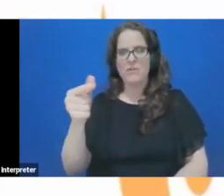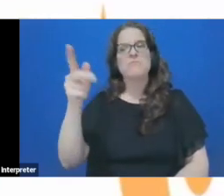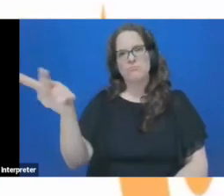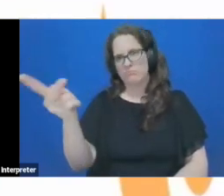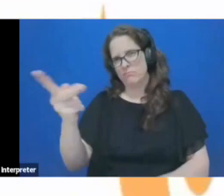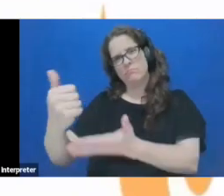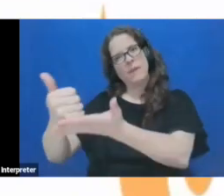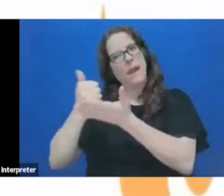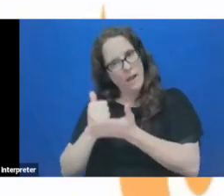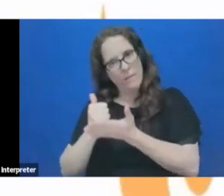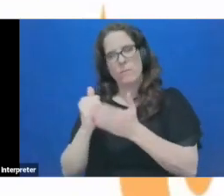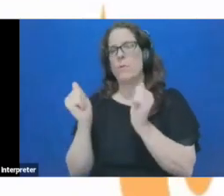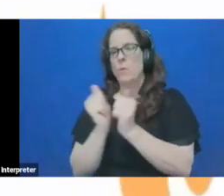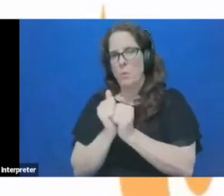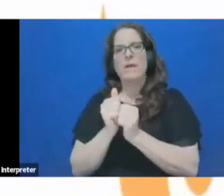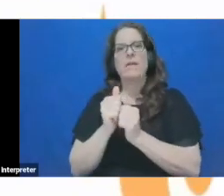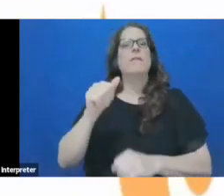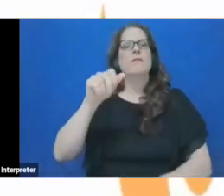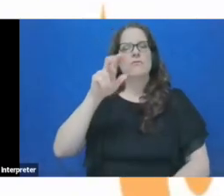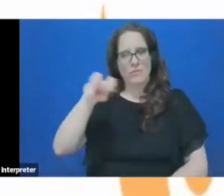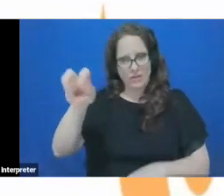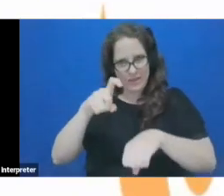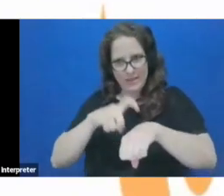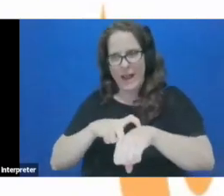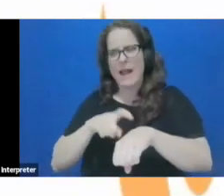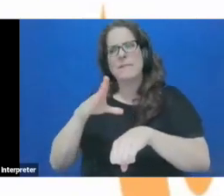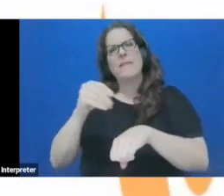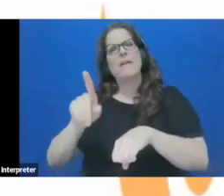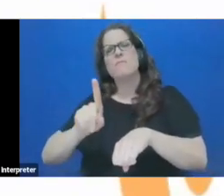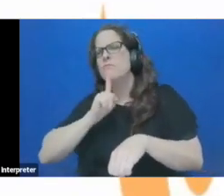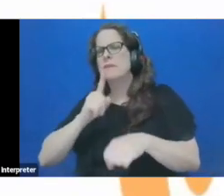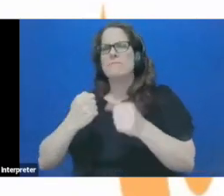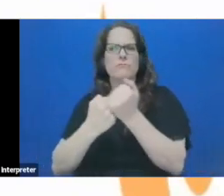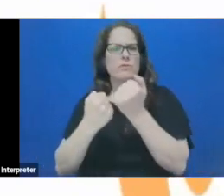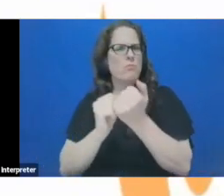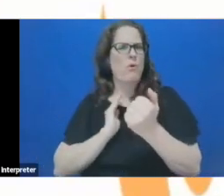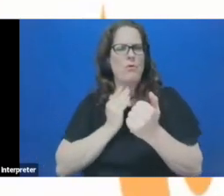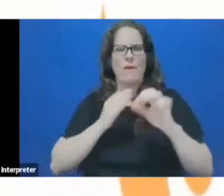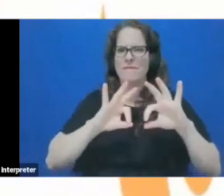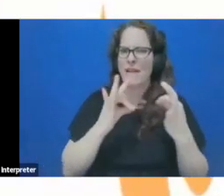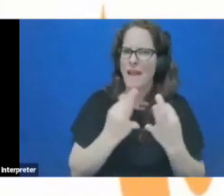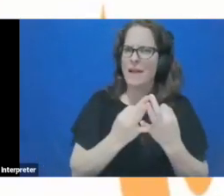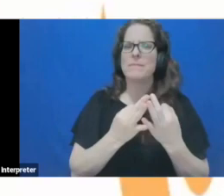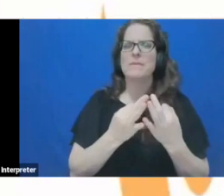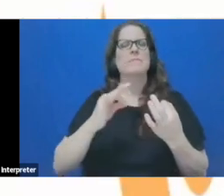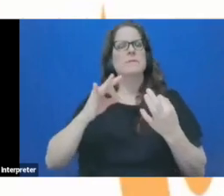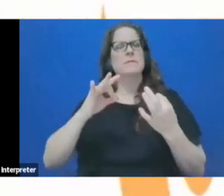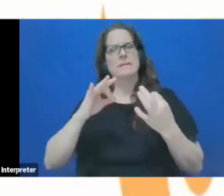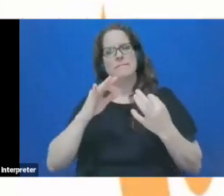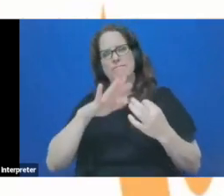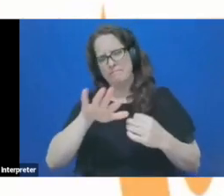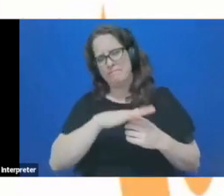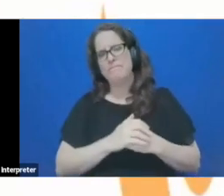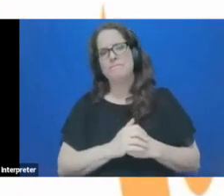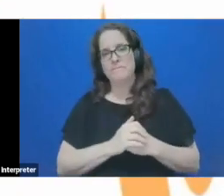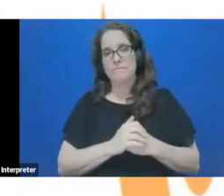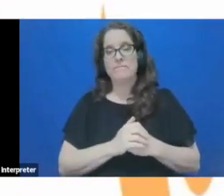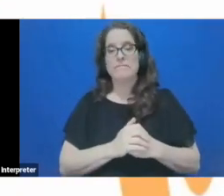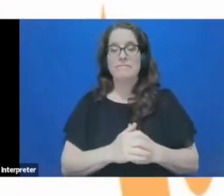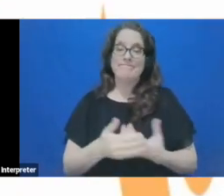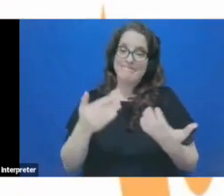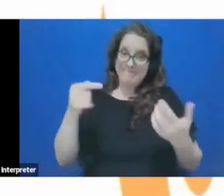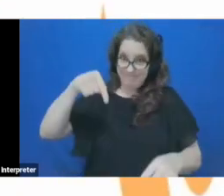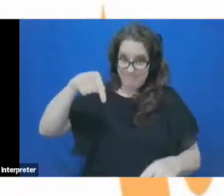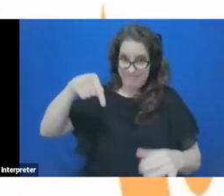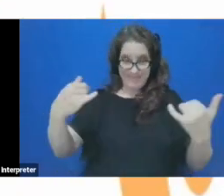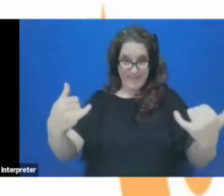our families and their loved ones. Just some Zoom tip reminders. We are